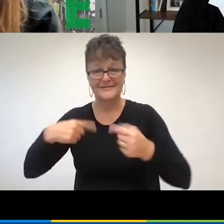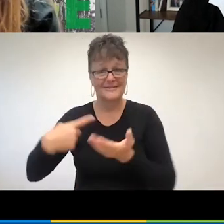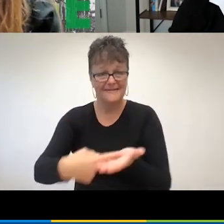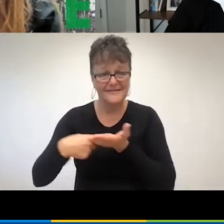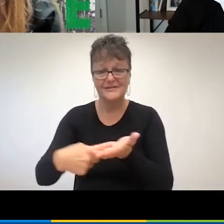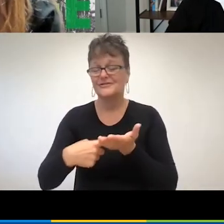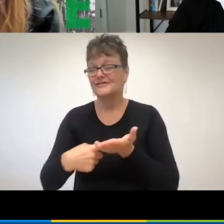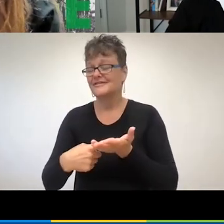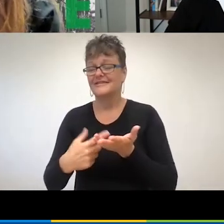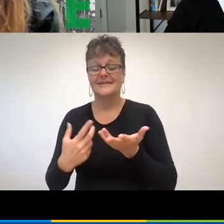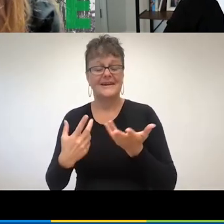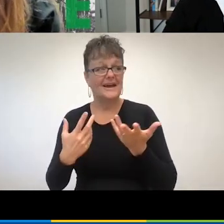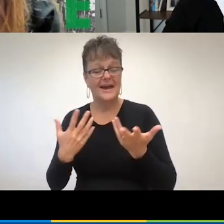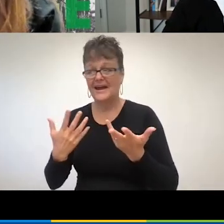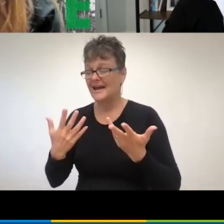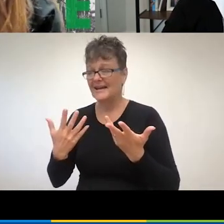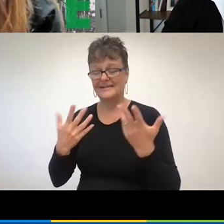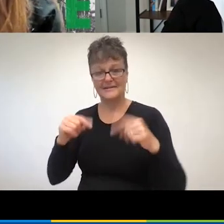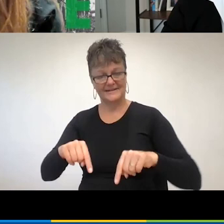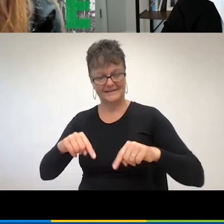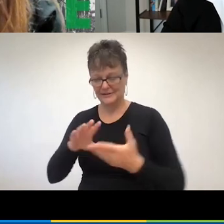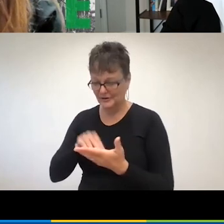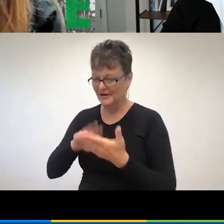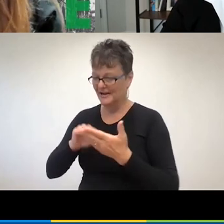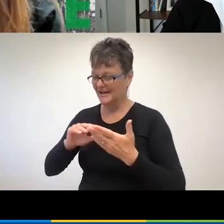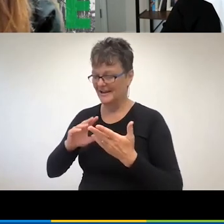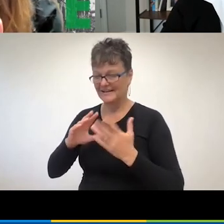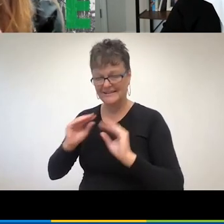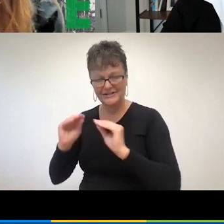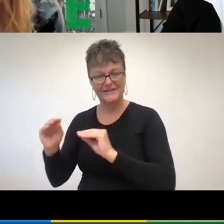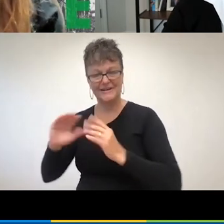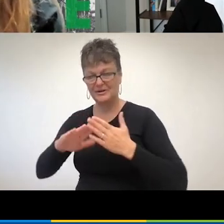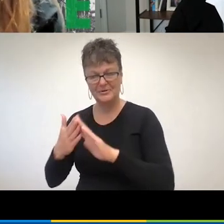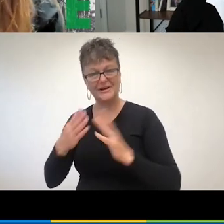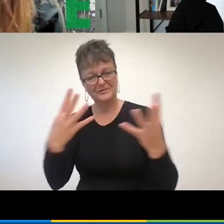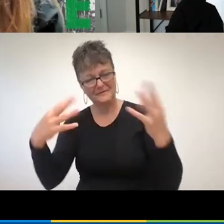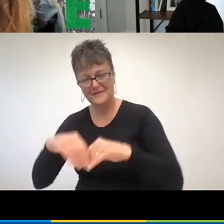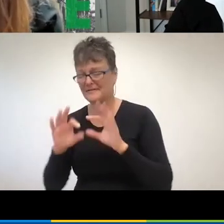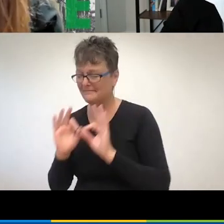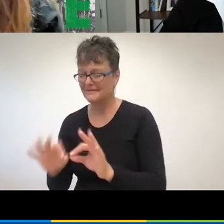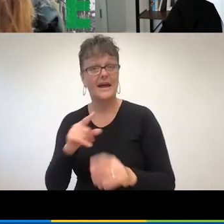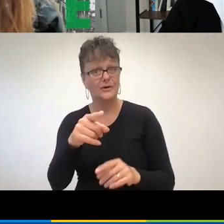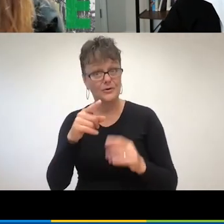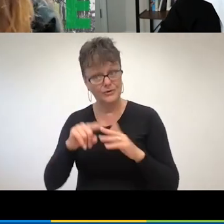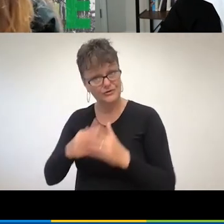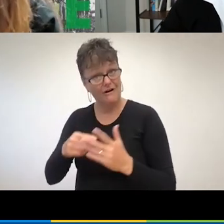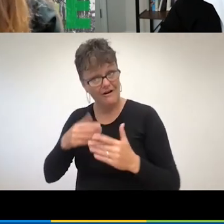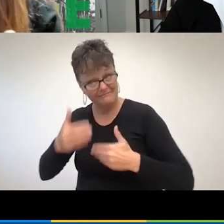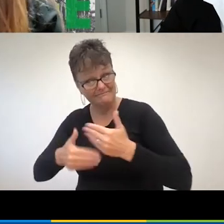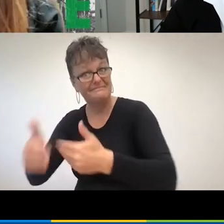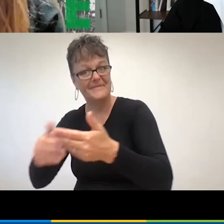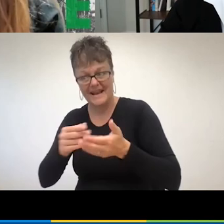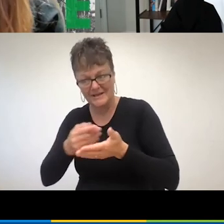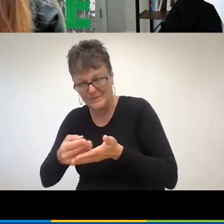vibrant teaching and learning community that we have at George Brown. And as you embark on the coming weeks and months with your students, with your